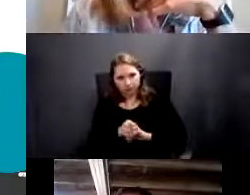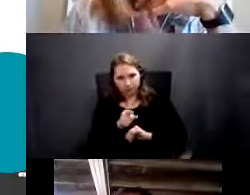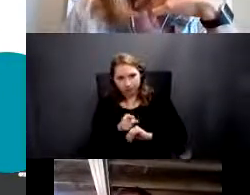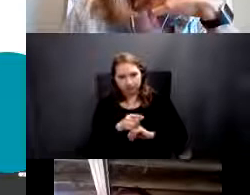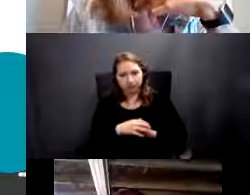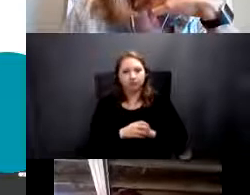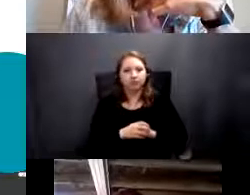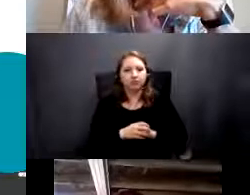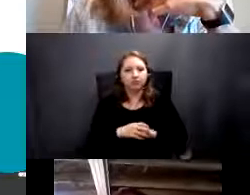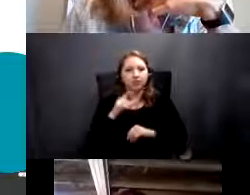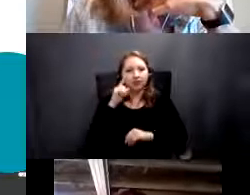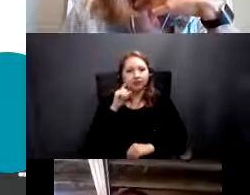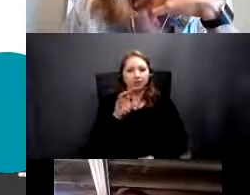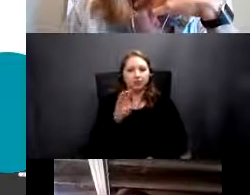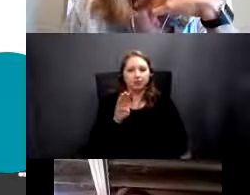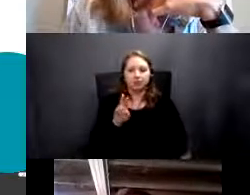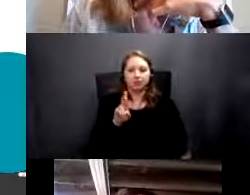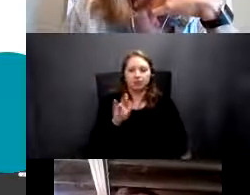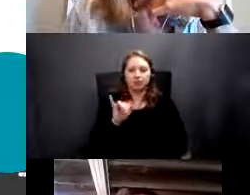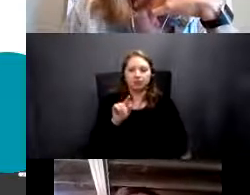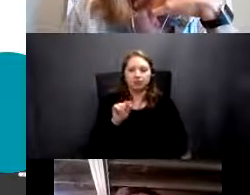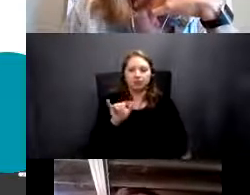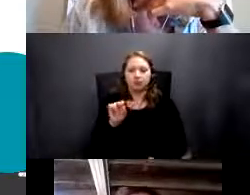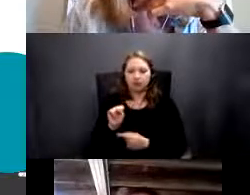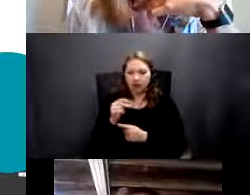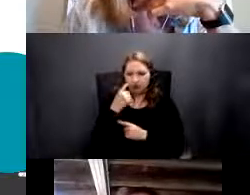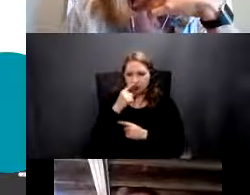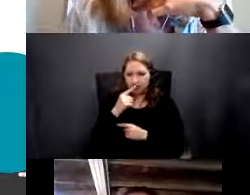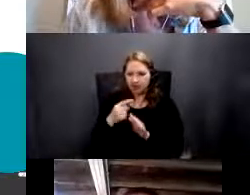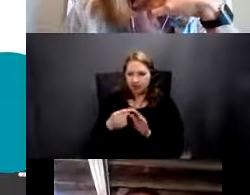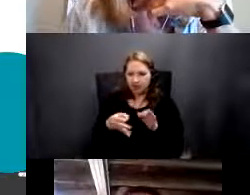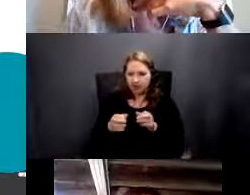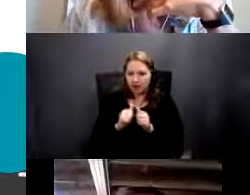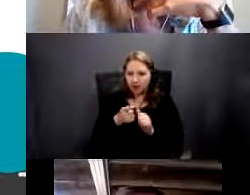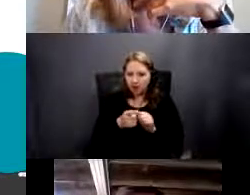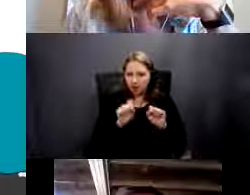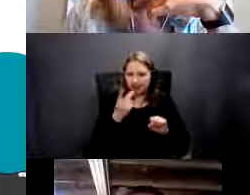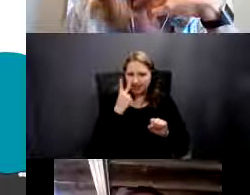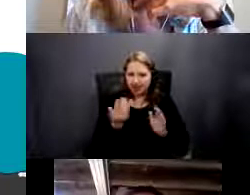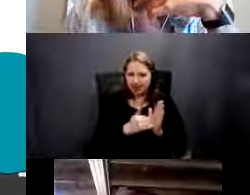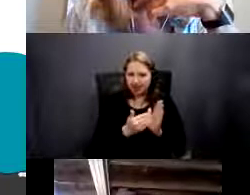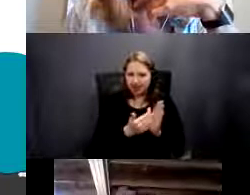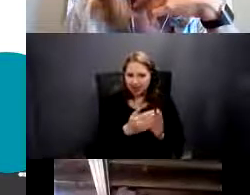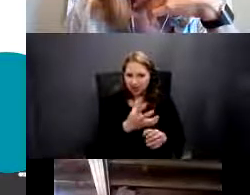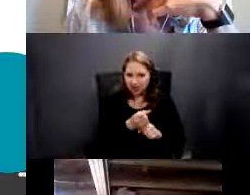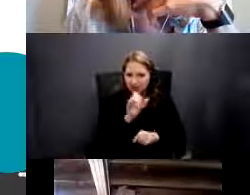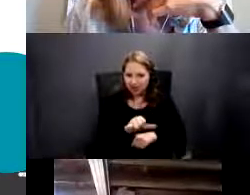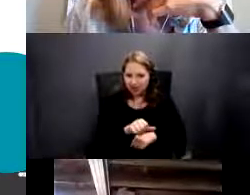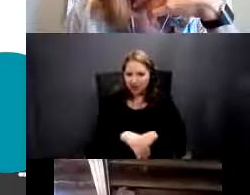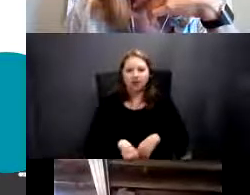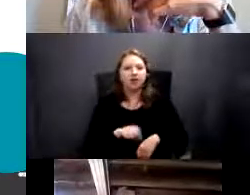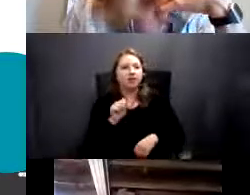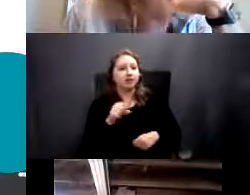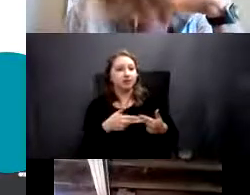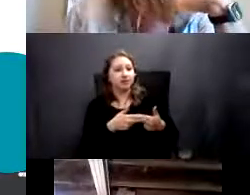think, Bryn, can you let them know how they can access these slides again to get those resources? Yeah, of course. Yeah, the slides right now are also linked